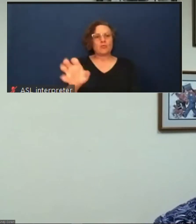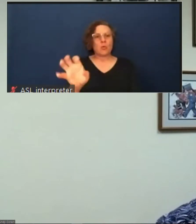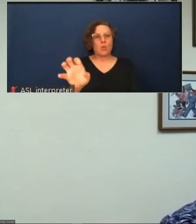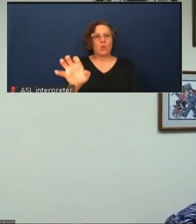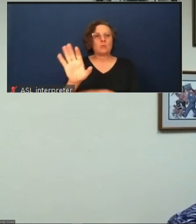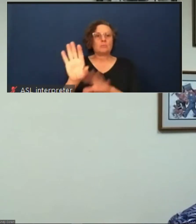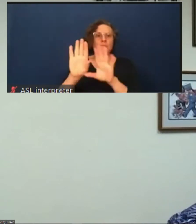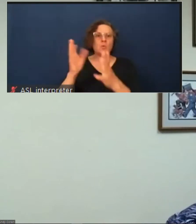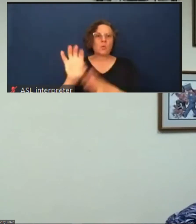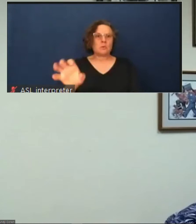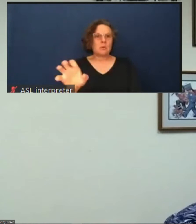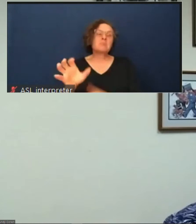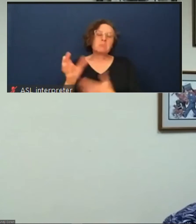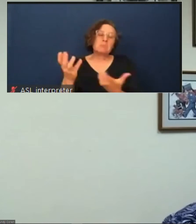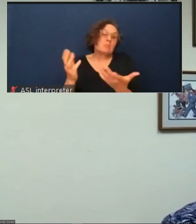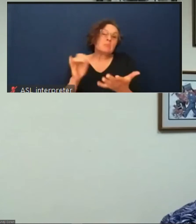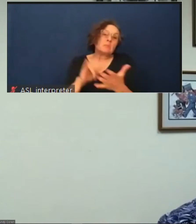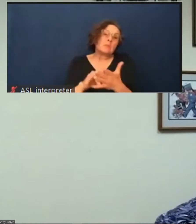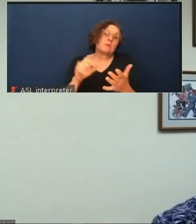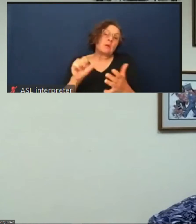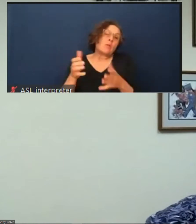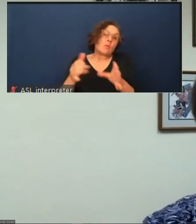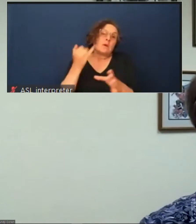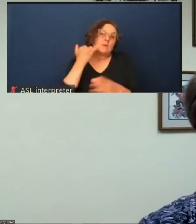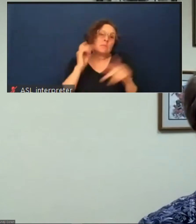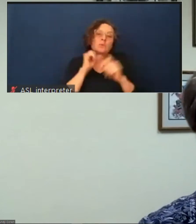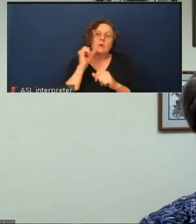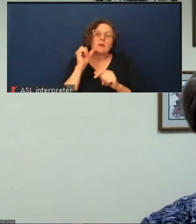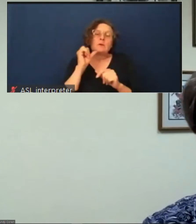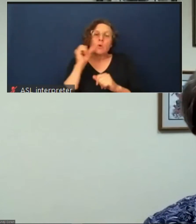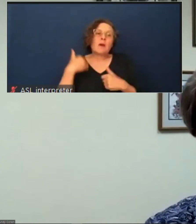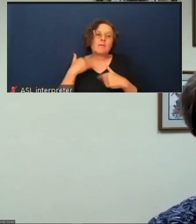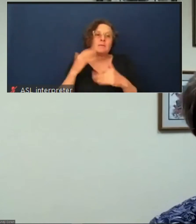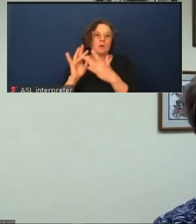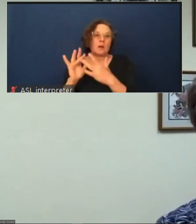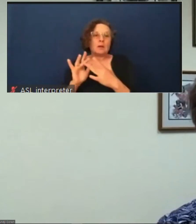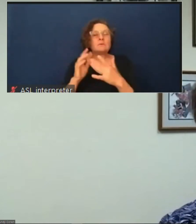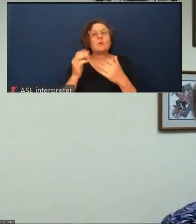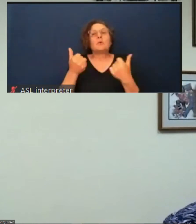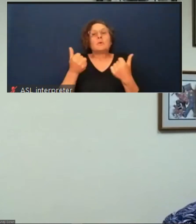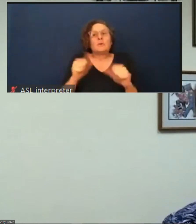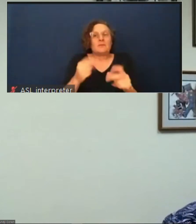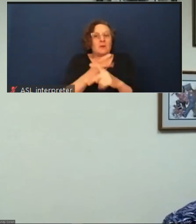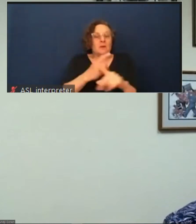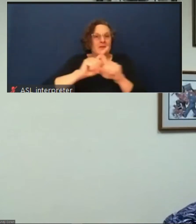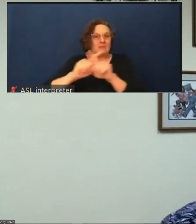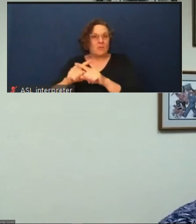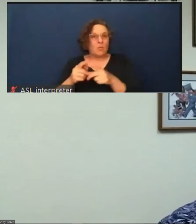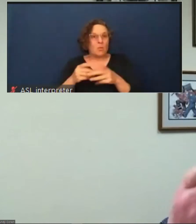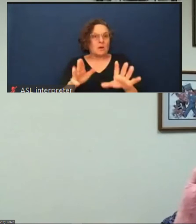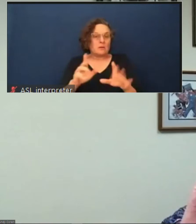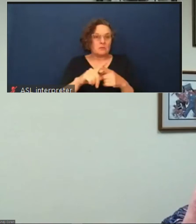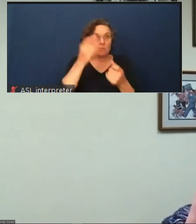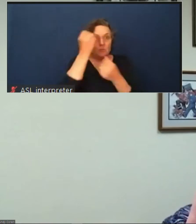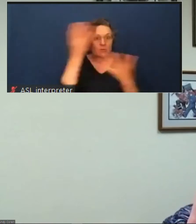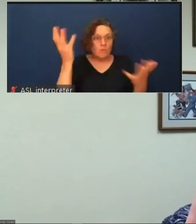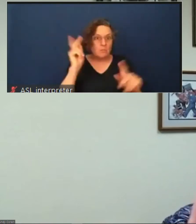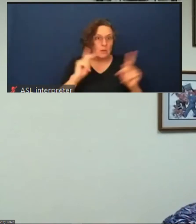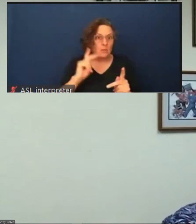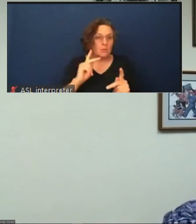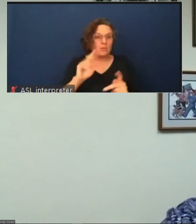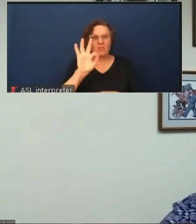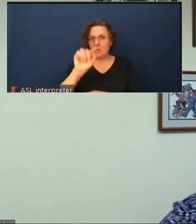so we're looking more to developing those resources. Do I think it's going to affect